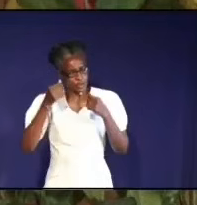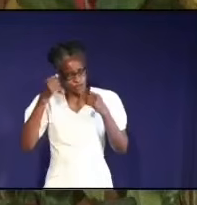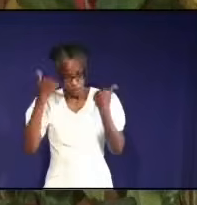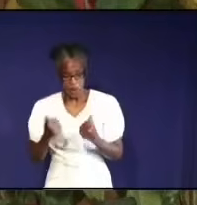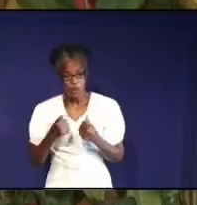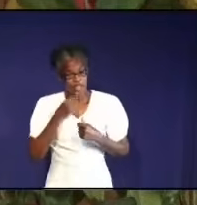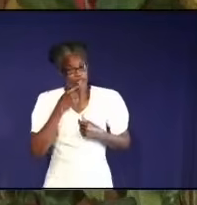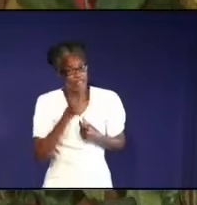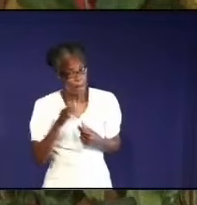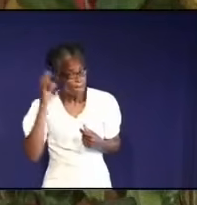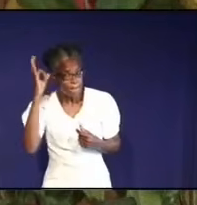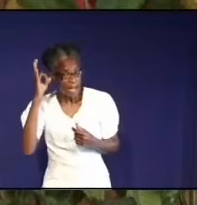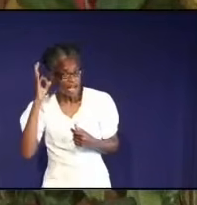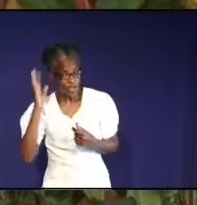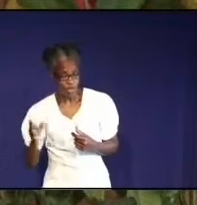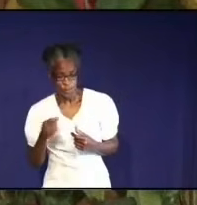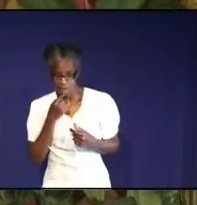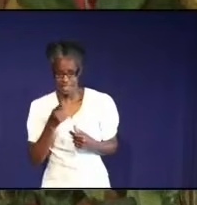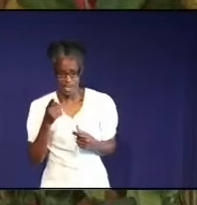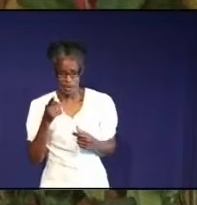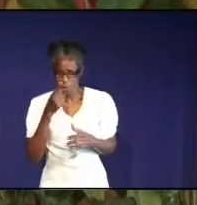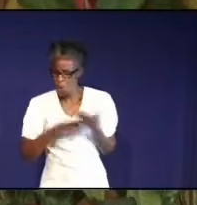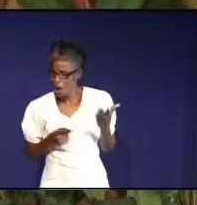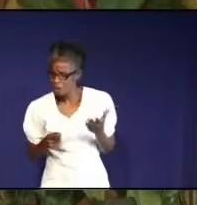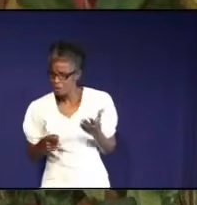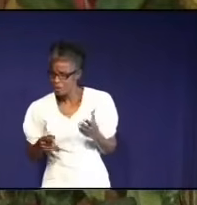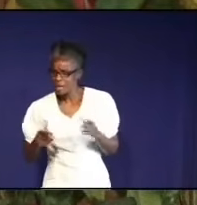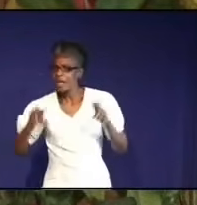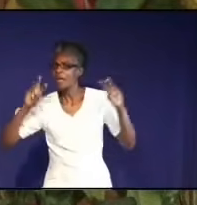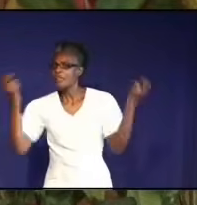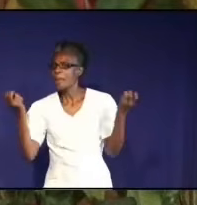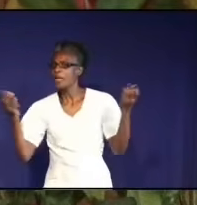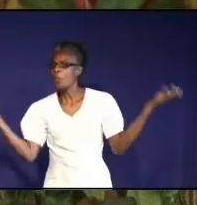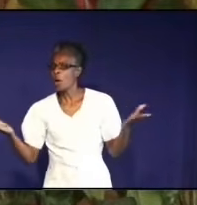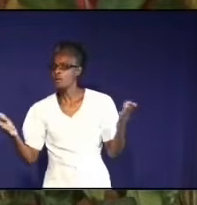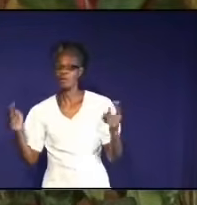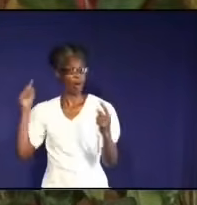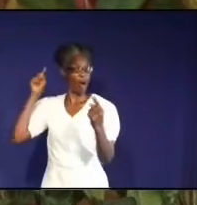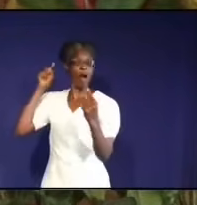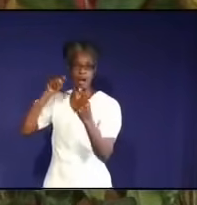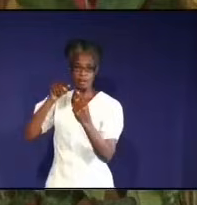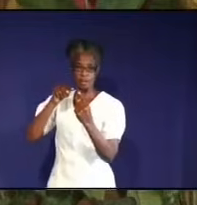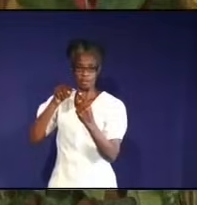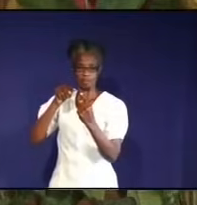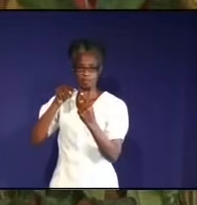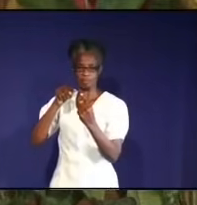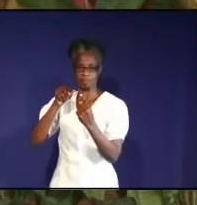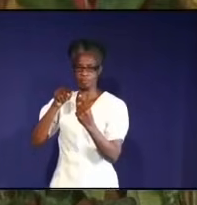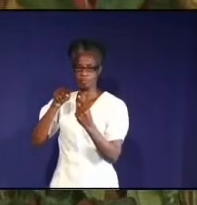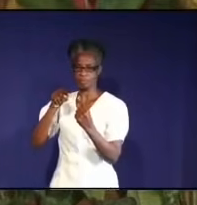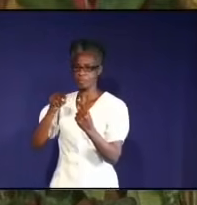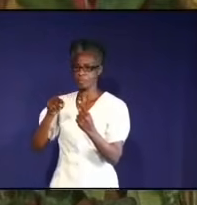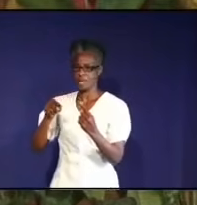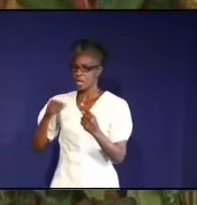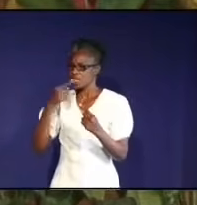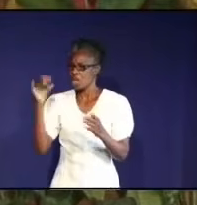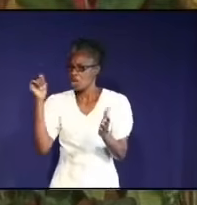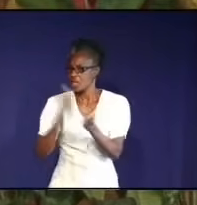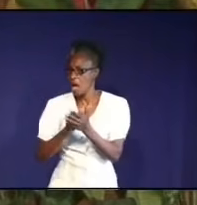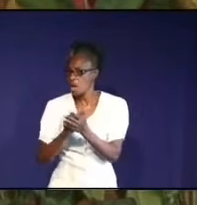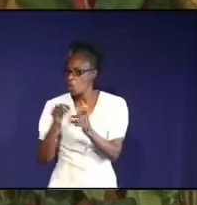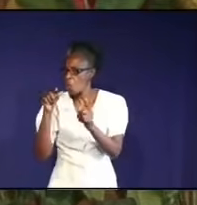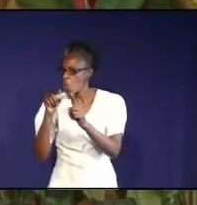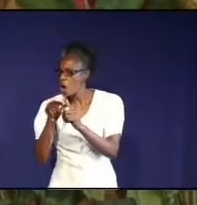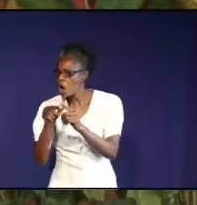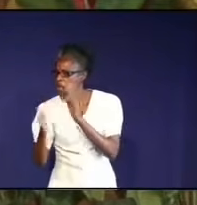tell you. I'm going to tell you that our subject is entitled Until. I'm going to tell you that that word speaks